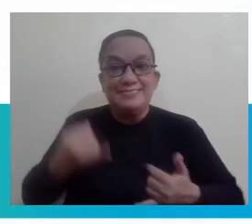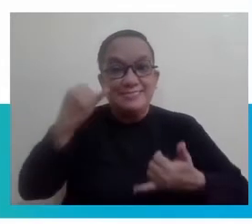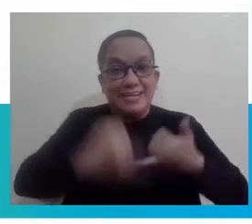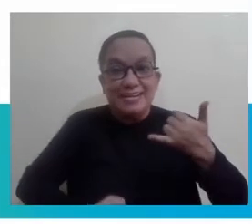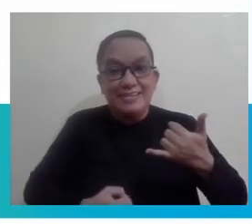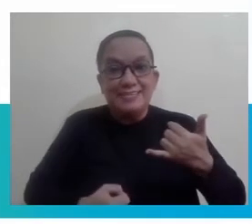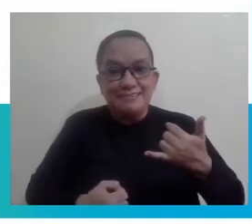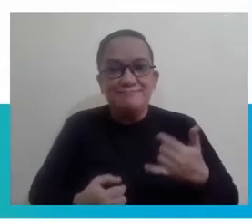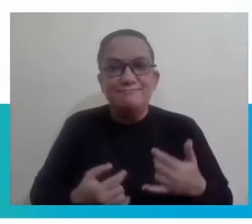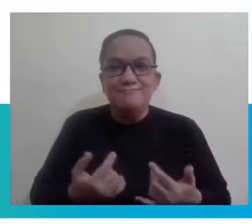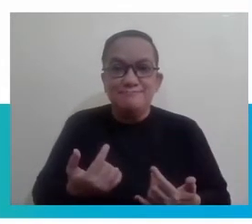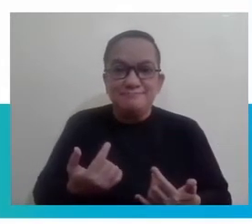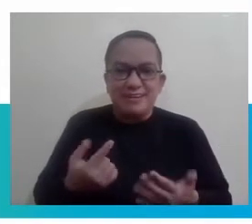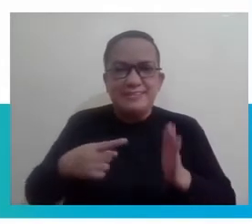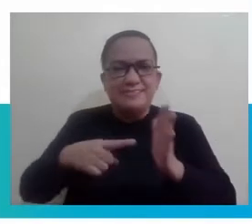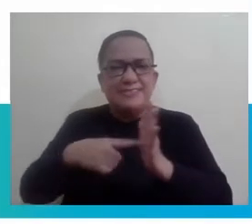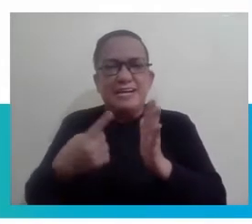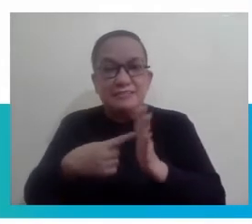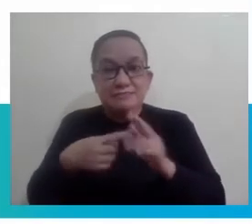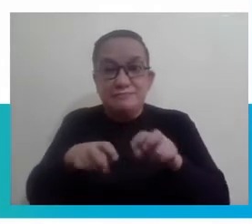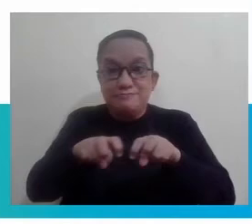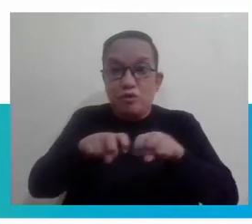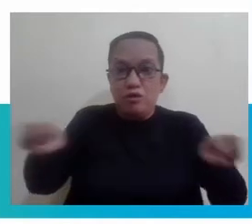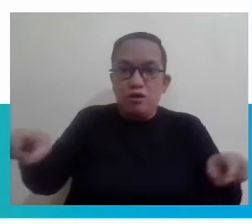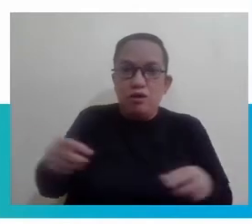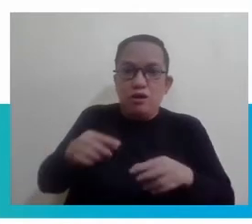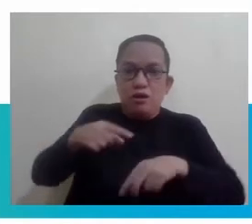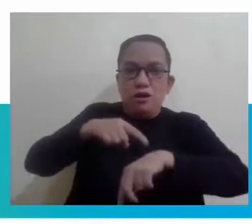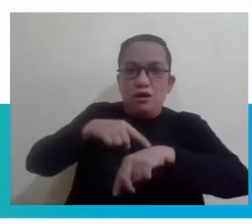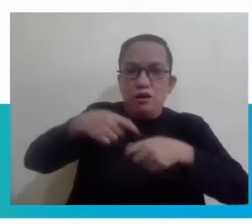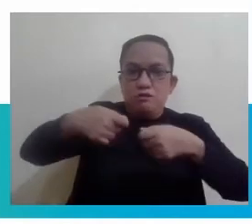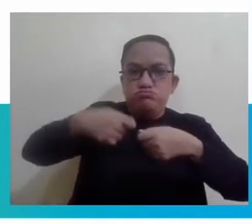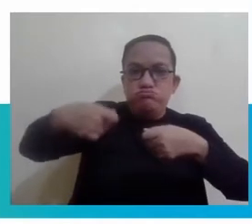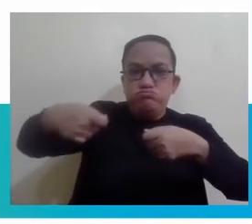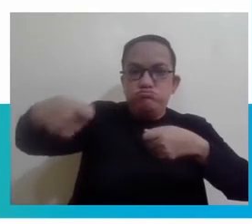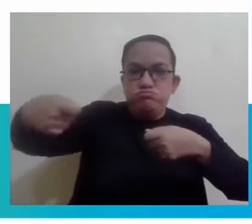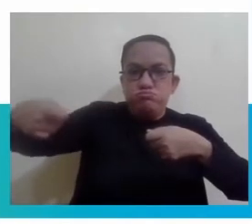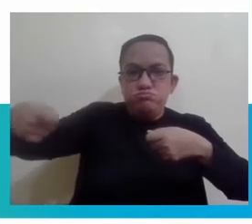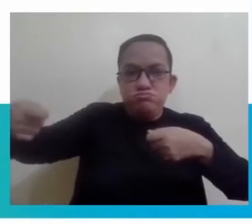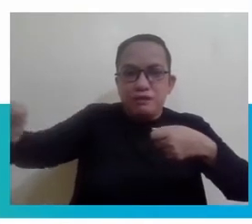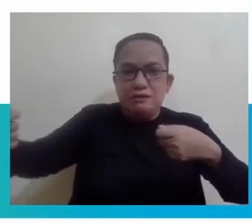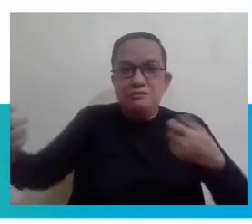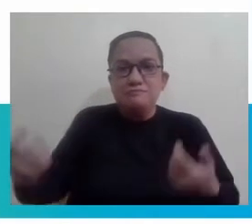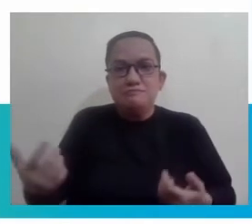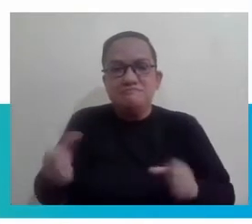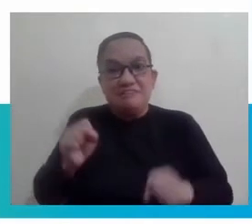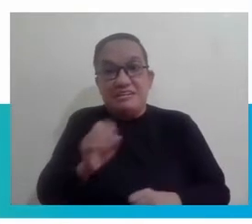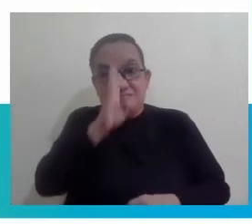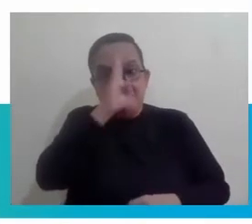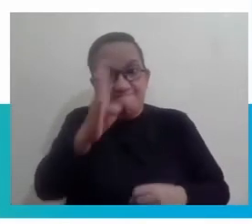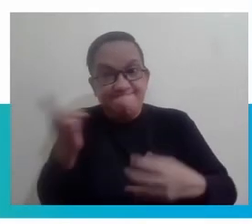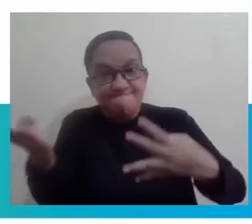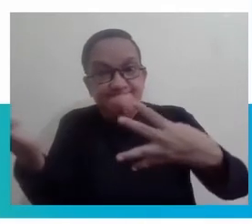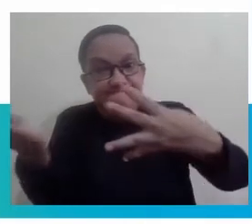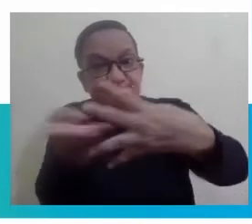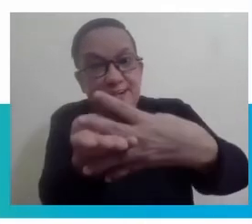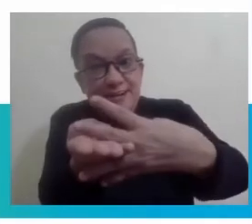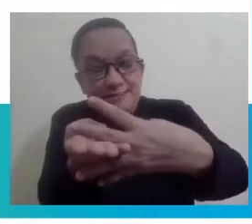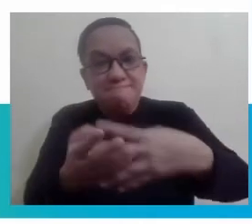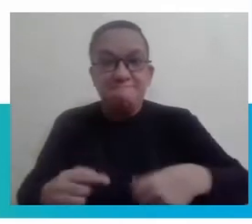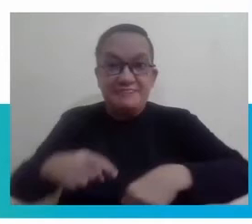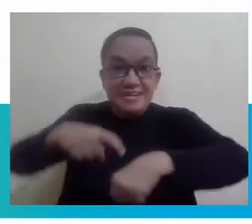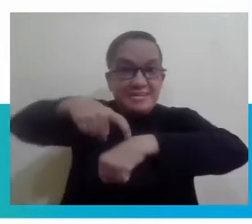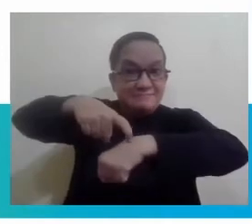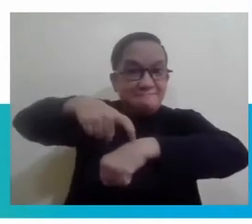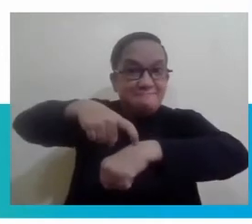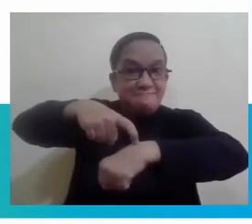time. And I also take the opportunity to remind our speakers to kindly respect the allocated time. So thank you.